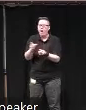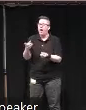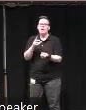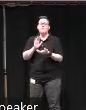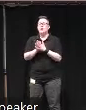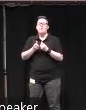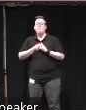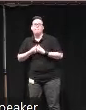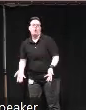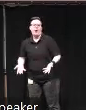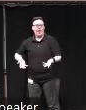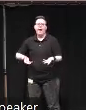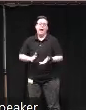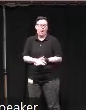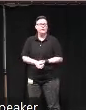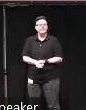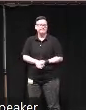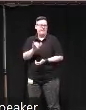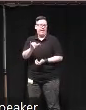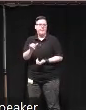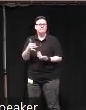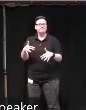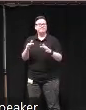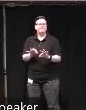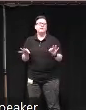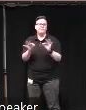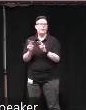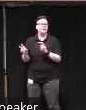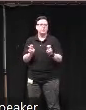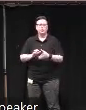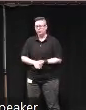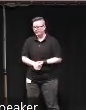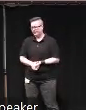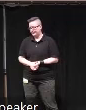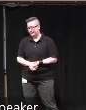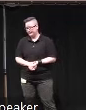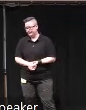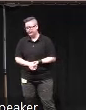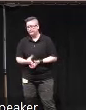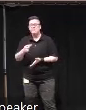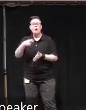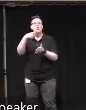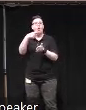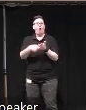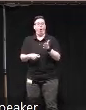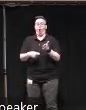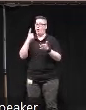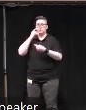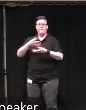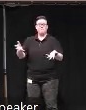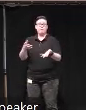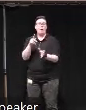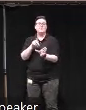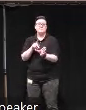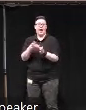and wellness has been also important. And the cost of delivering our psychiatric services